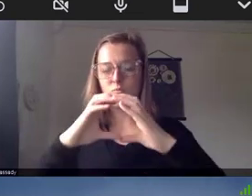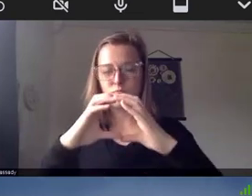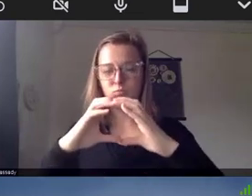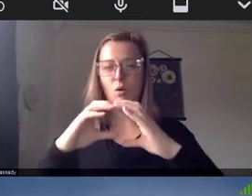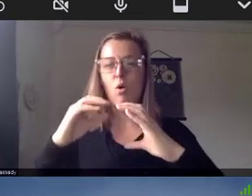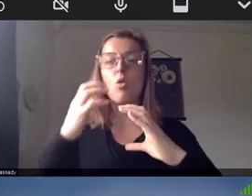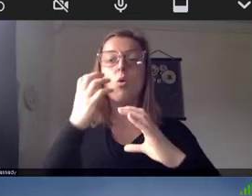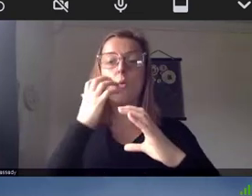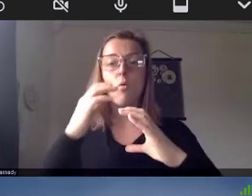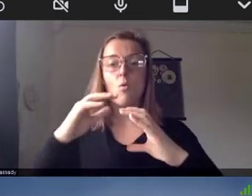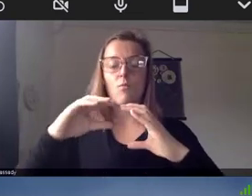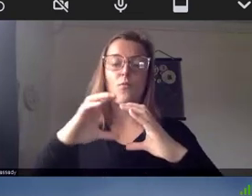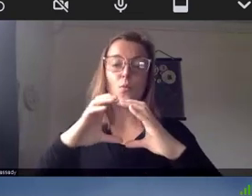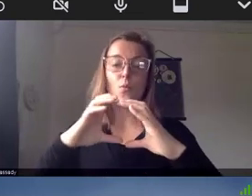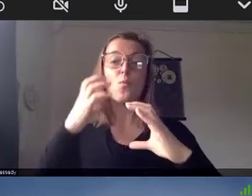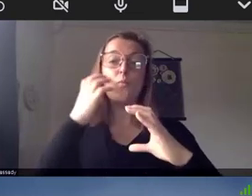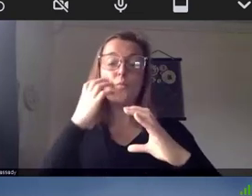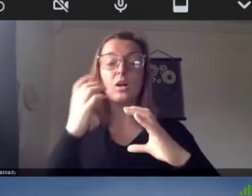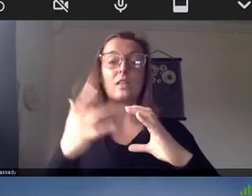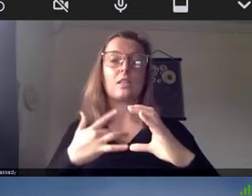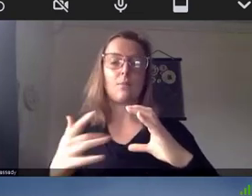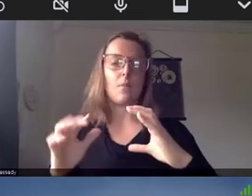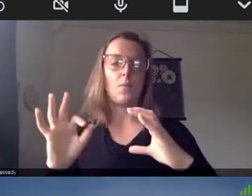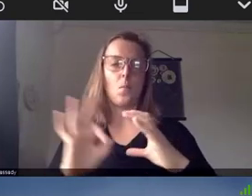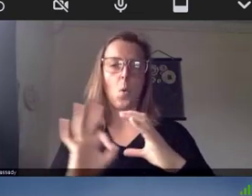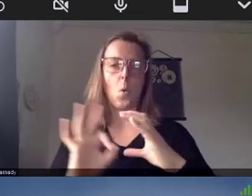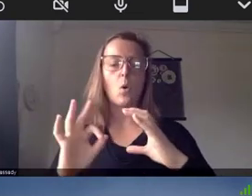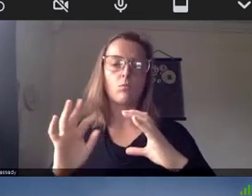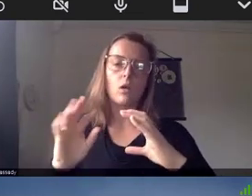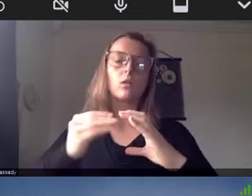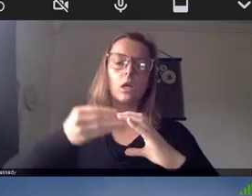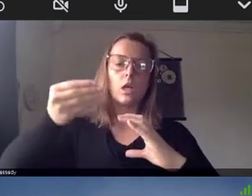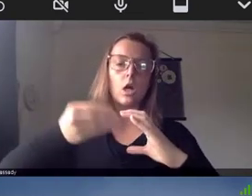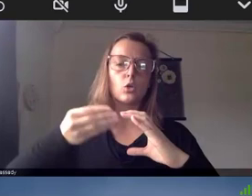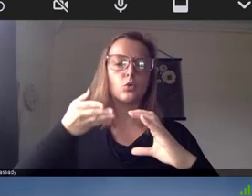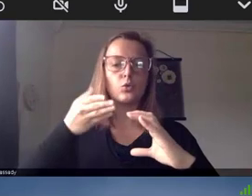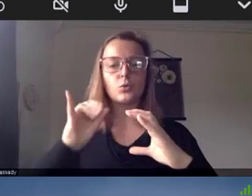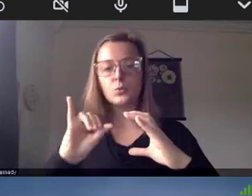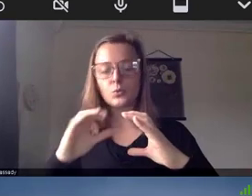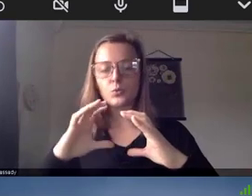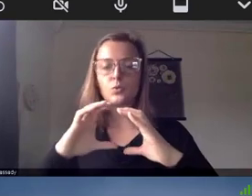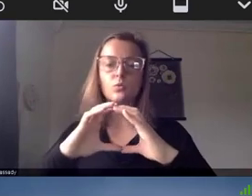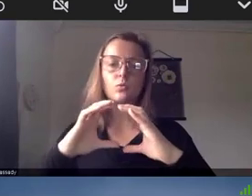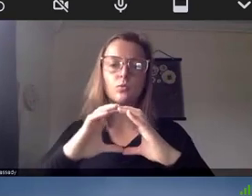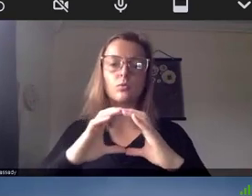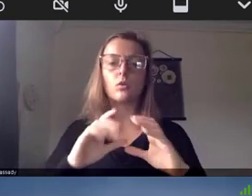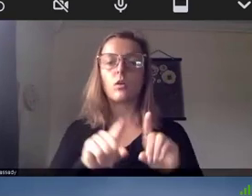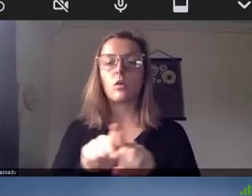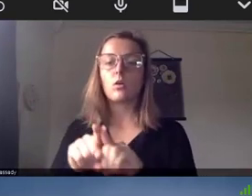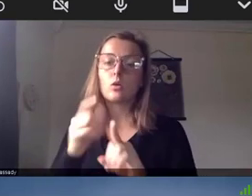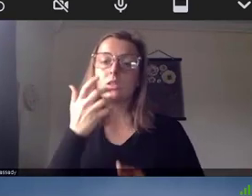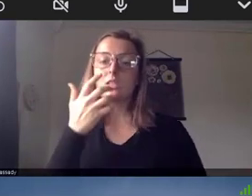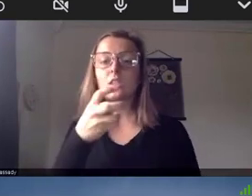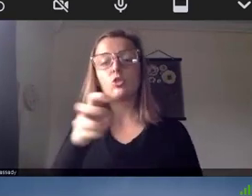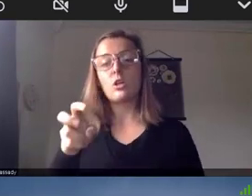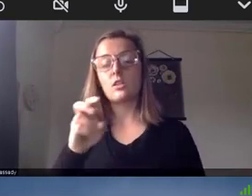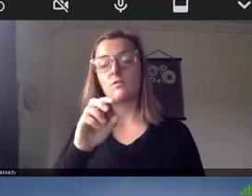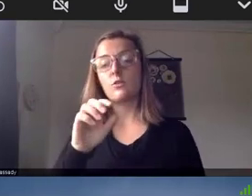an effective heat transfer coefficient just by looking at the heat transfer coefficients on the inside and the outside of our tubes.